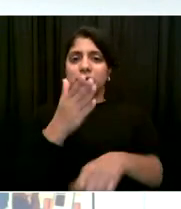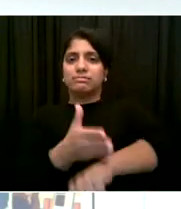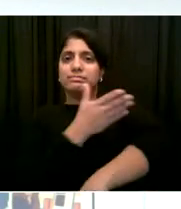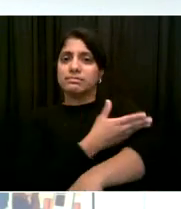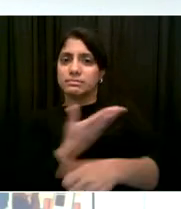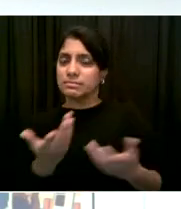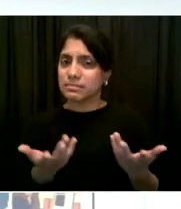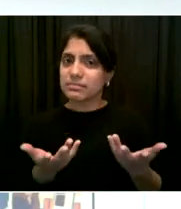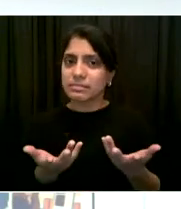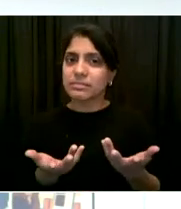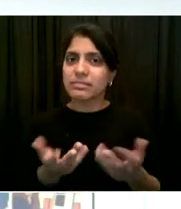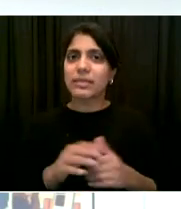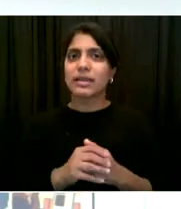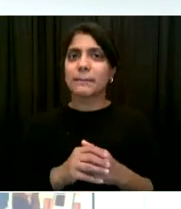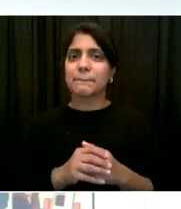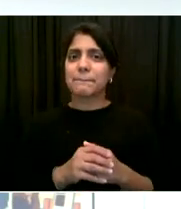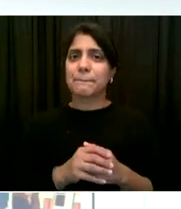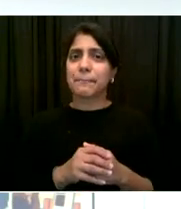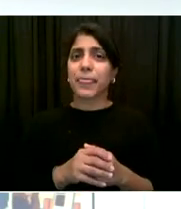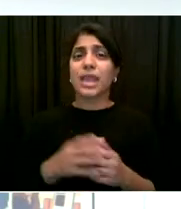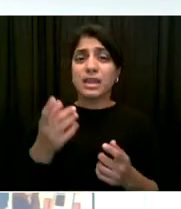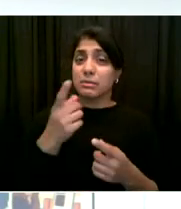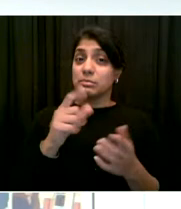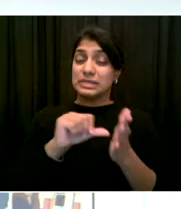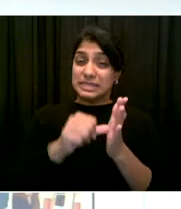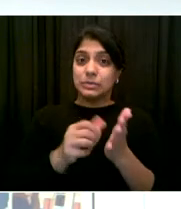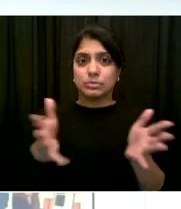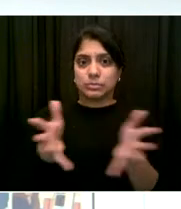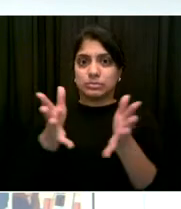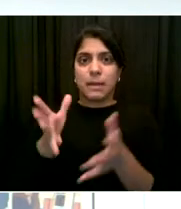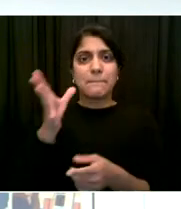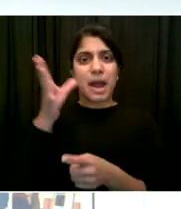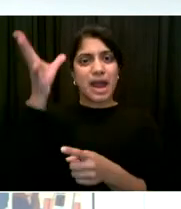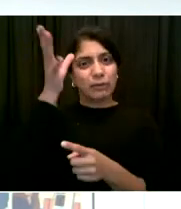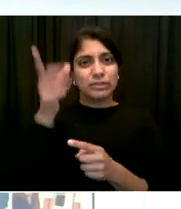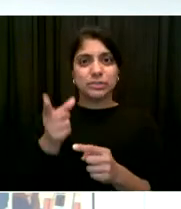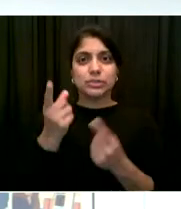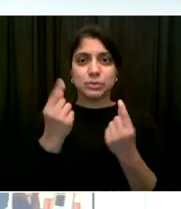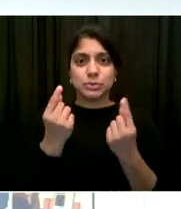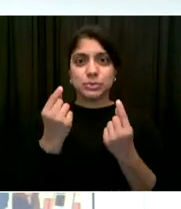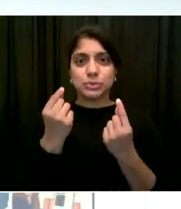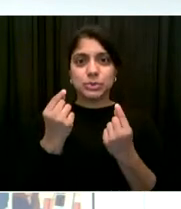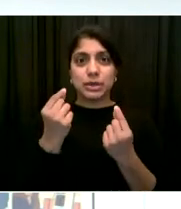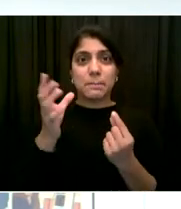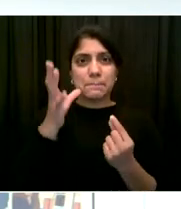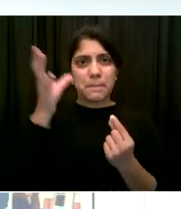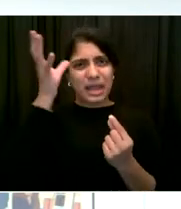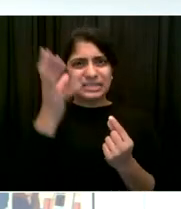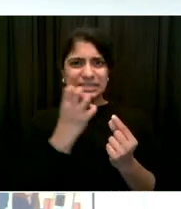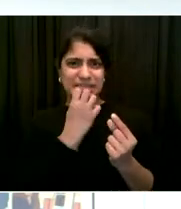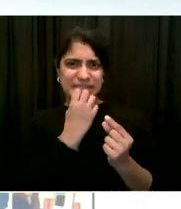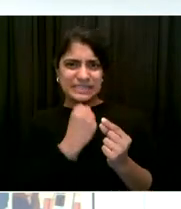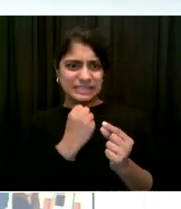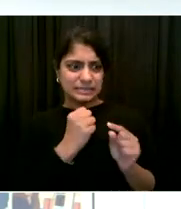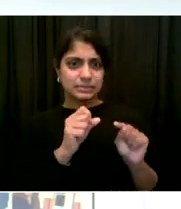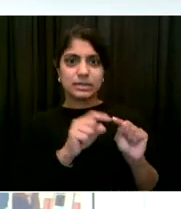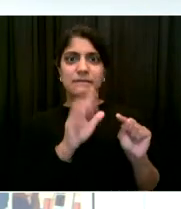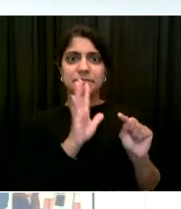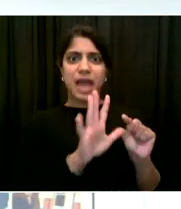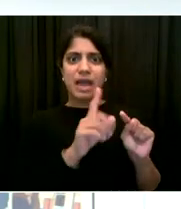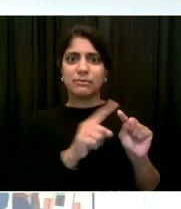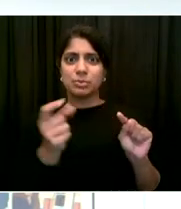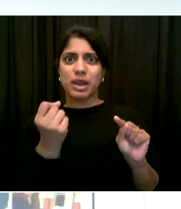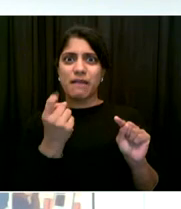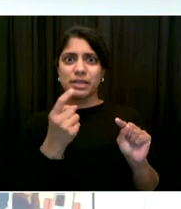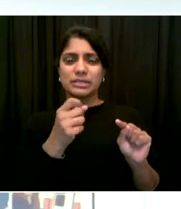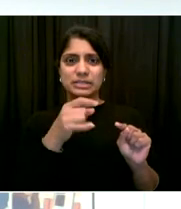do, particularly if you have a child who's 5 to 11 years old, and that's to get them vaccinated. We do need to get